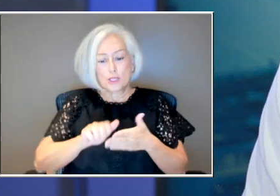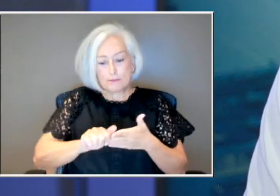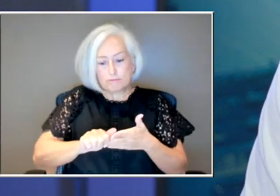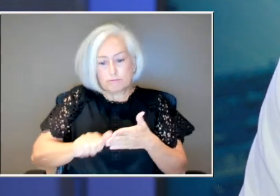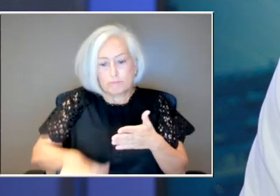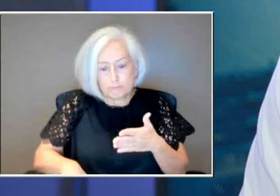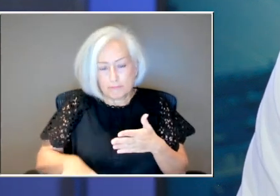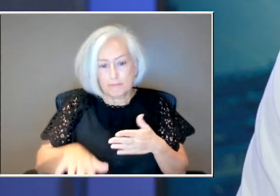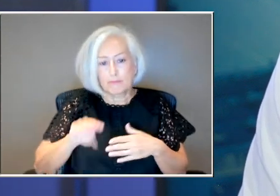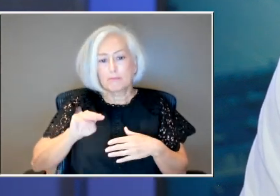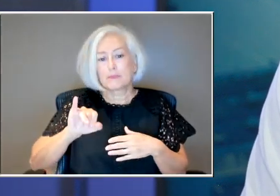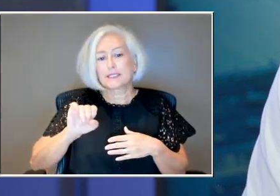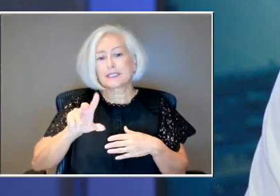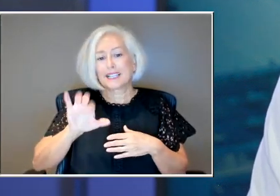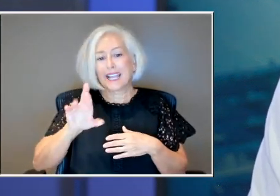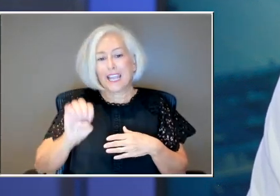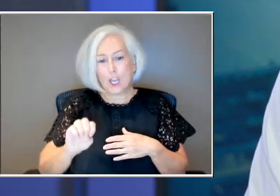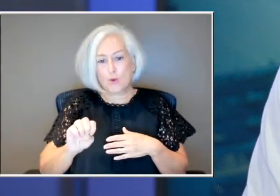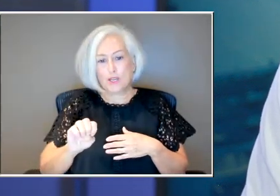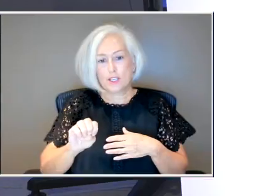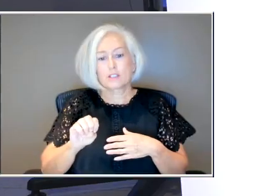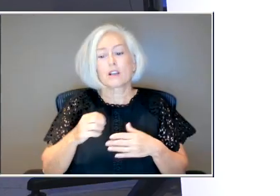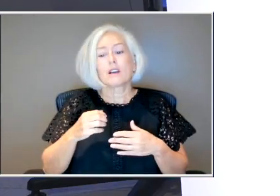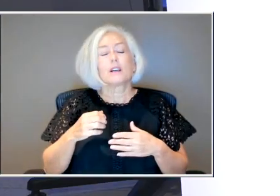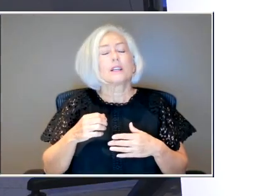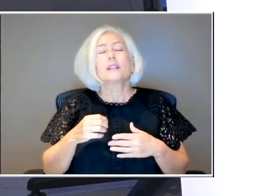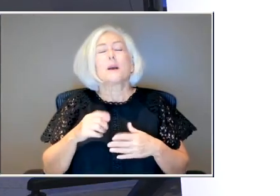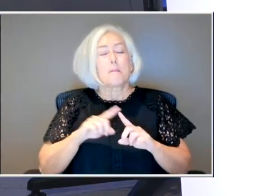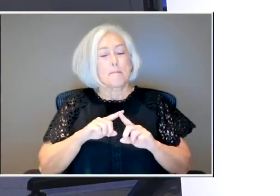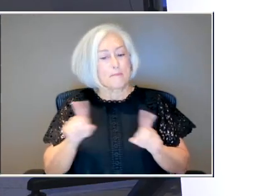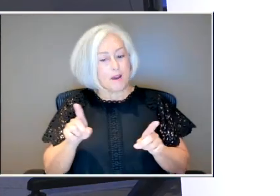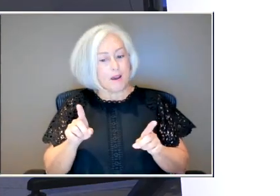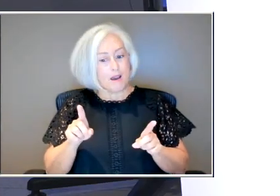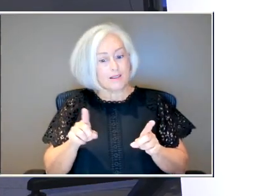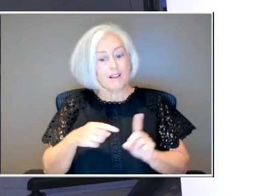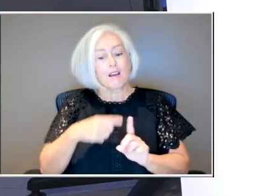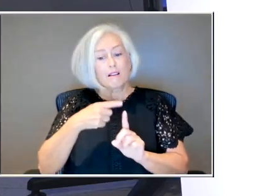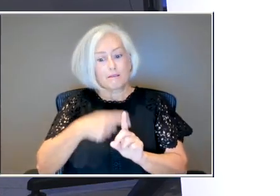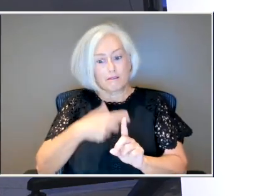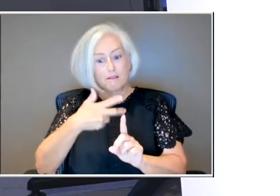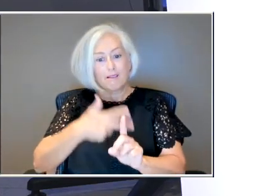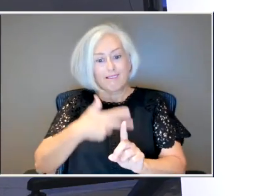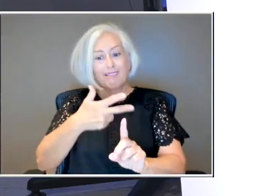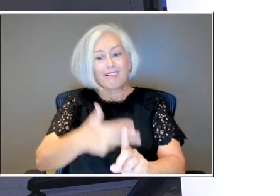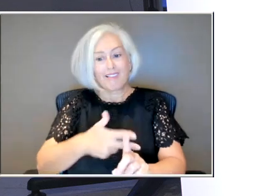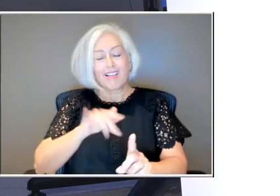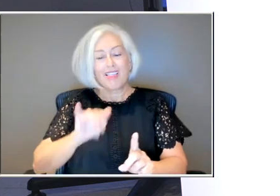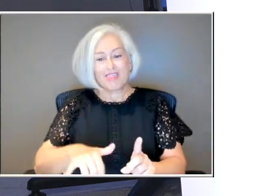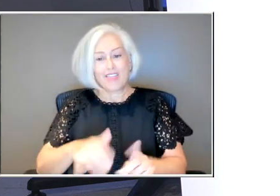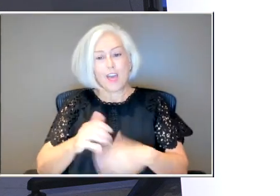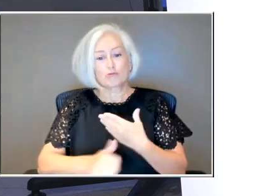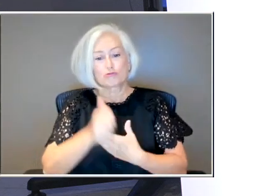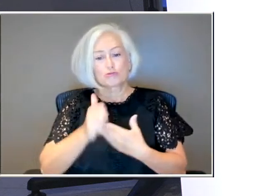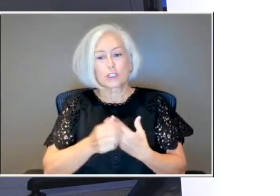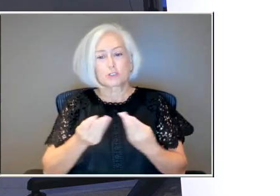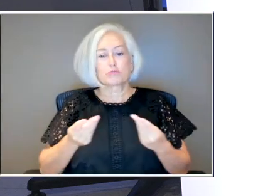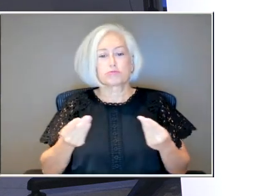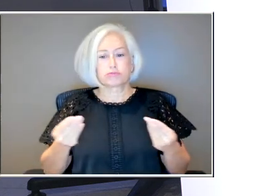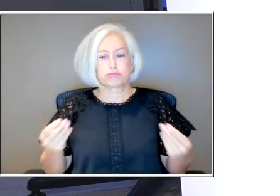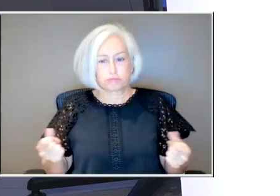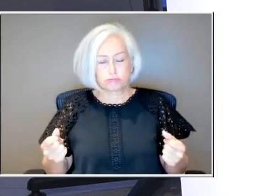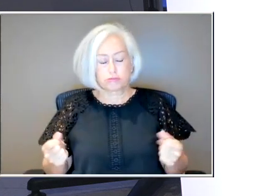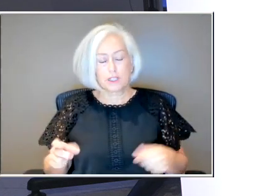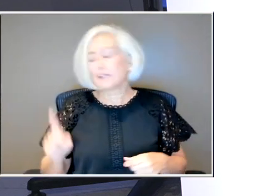those risks kind of go away. Okay, let's talk about this. I've heard women having endometriosis. I'd hear it in conversations over the years, and